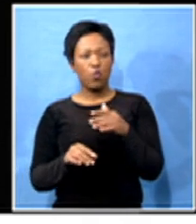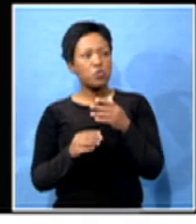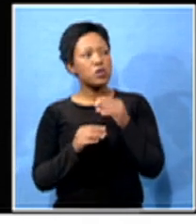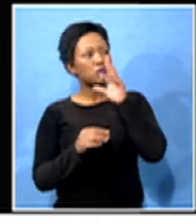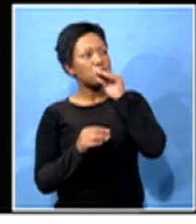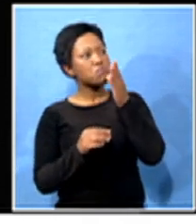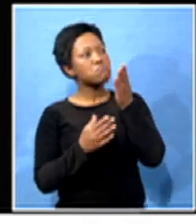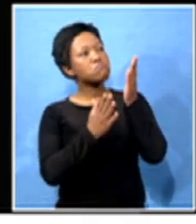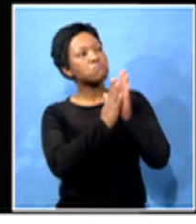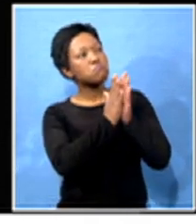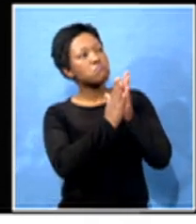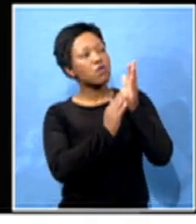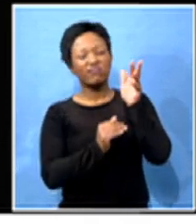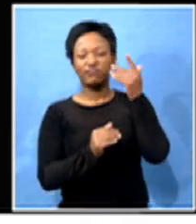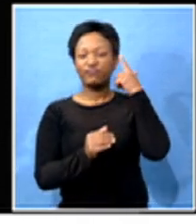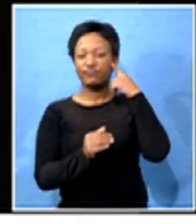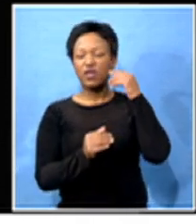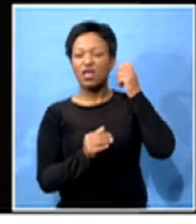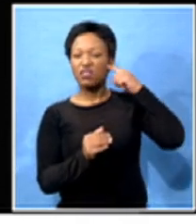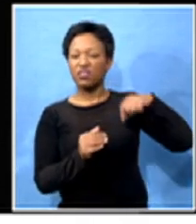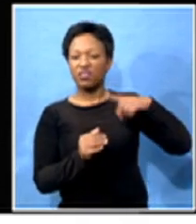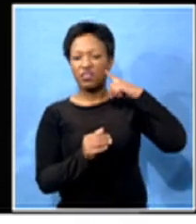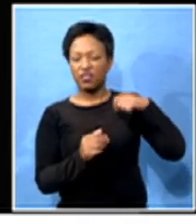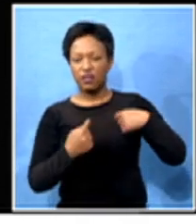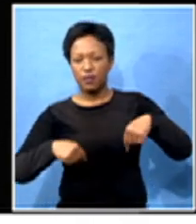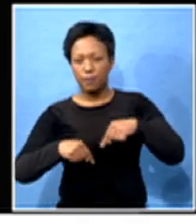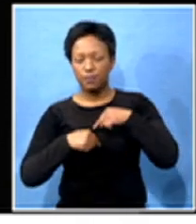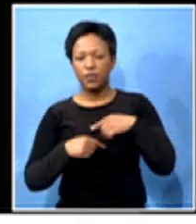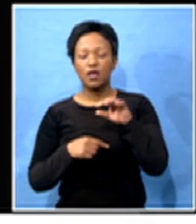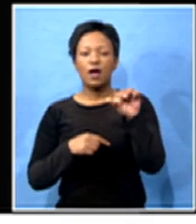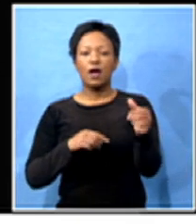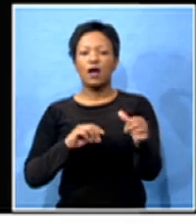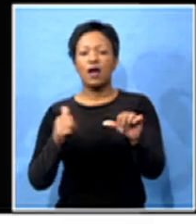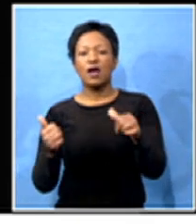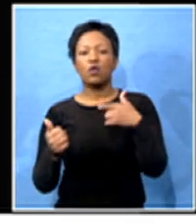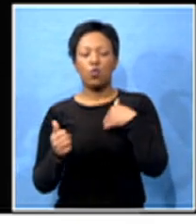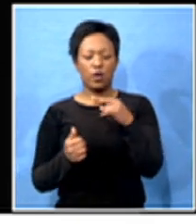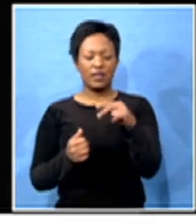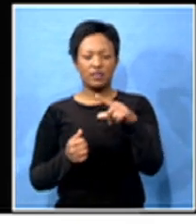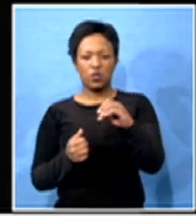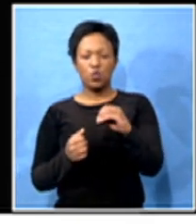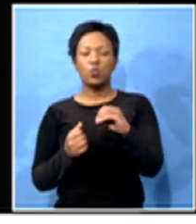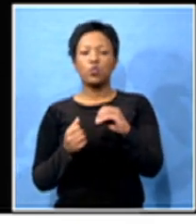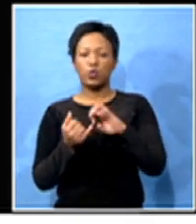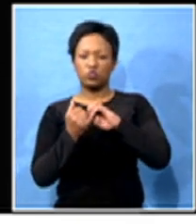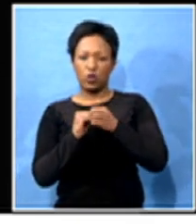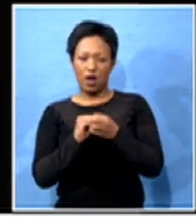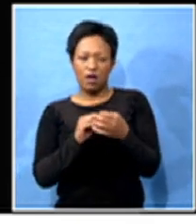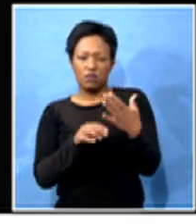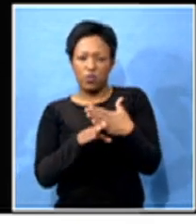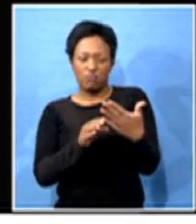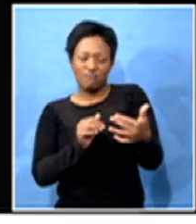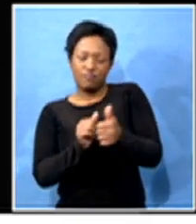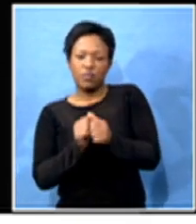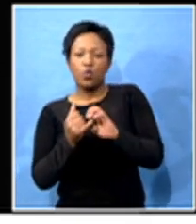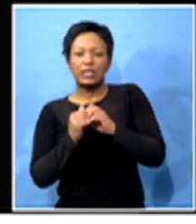together with the Benchmarks Foundation and other coalition NGOs, we are trying to voice out so that